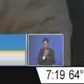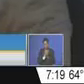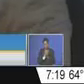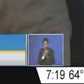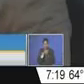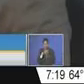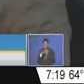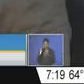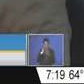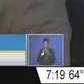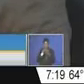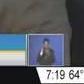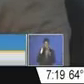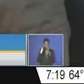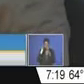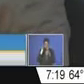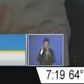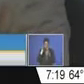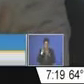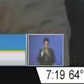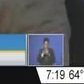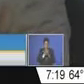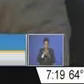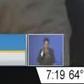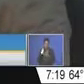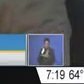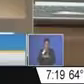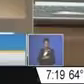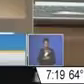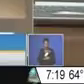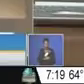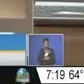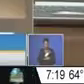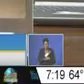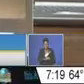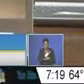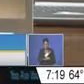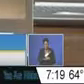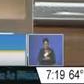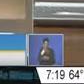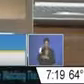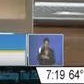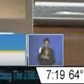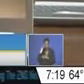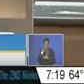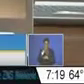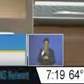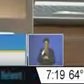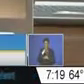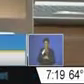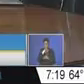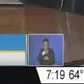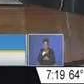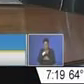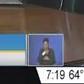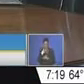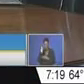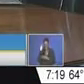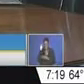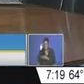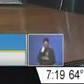Undersecretary in the Ministry of Education, Saritha Clark, and Director and Senior Executive of the T.C.C.P., Ivan